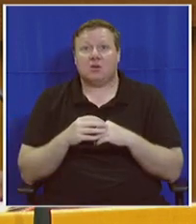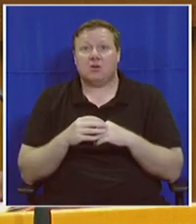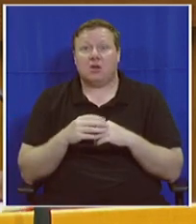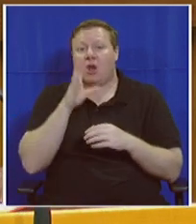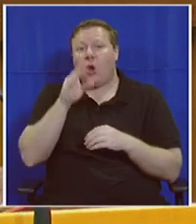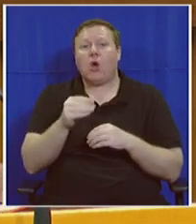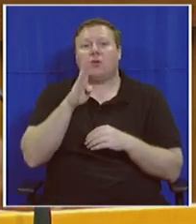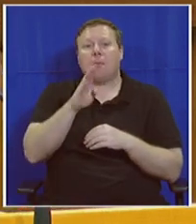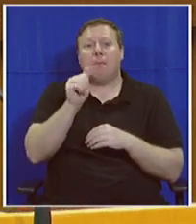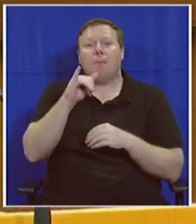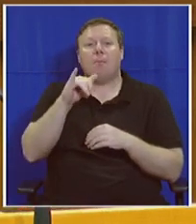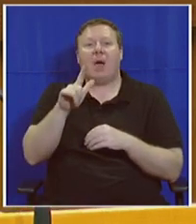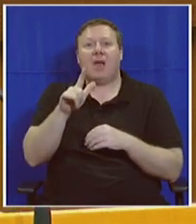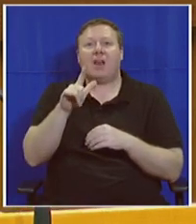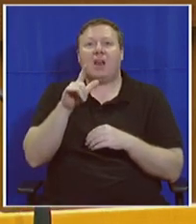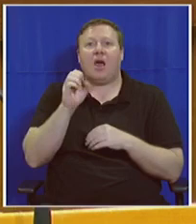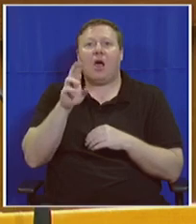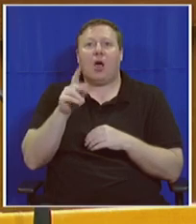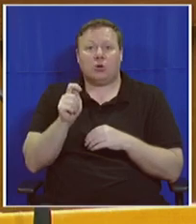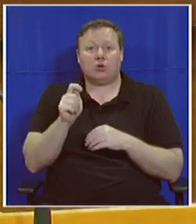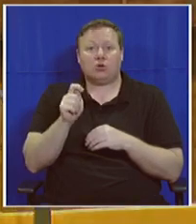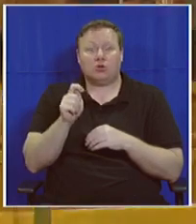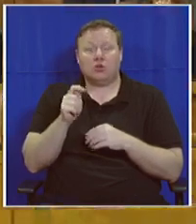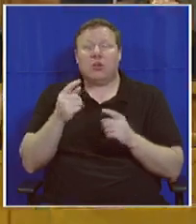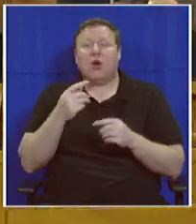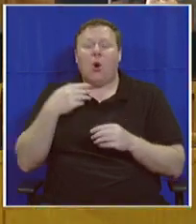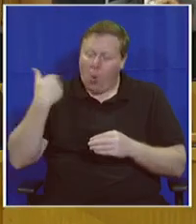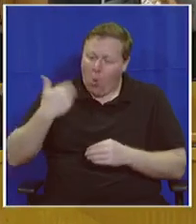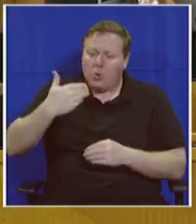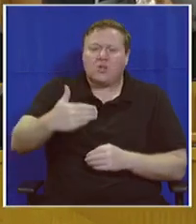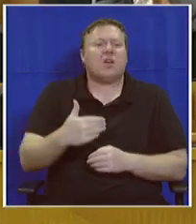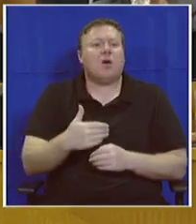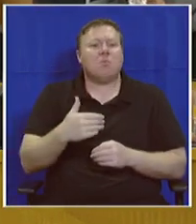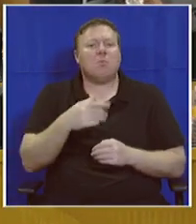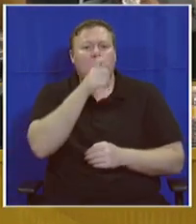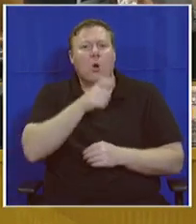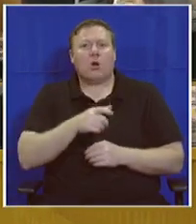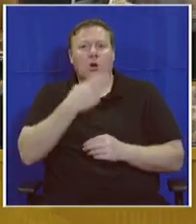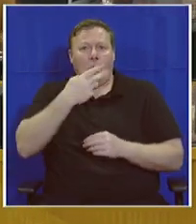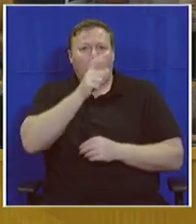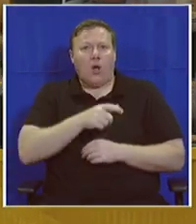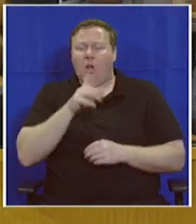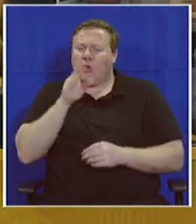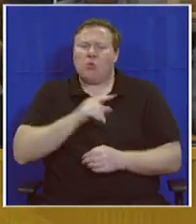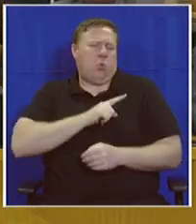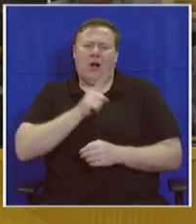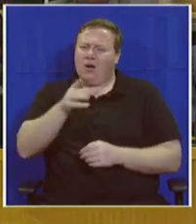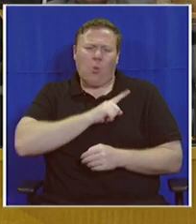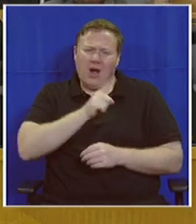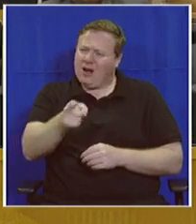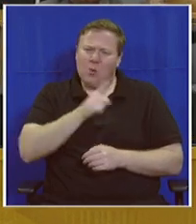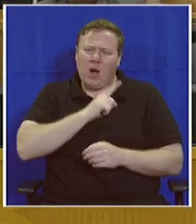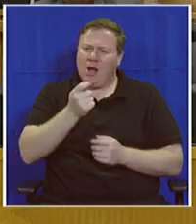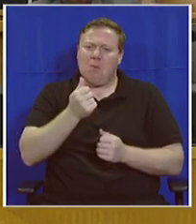bailouts? That is what he asks regularly. Because we're running a lot of entities in the department. She didn't understand